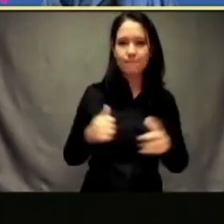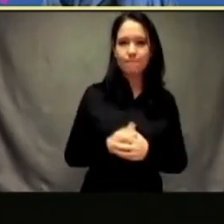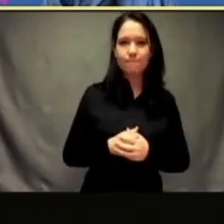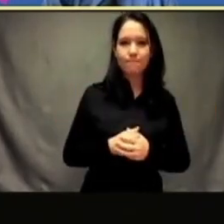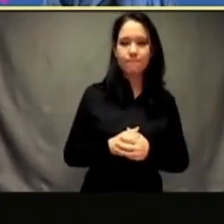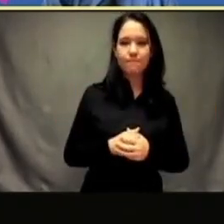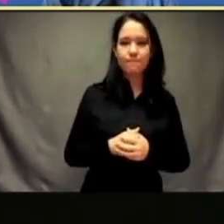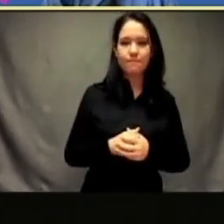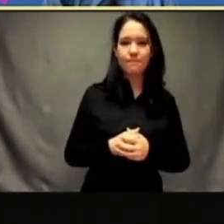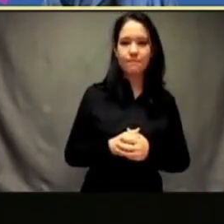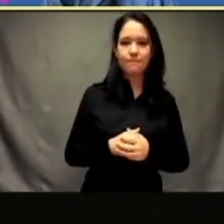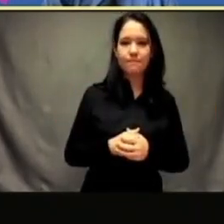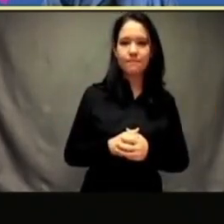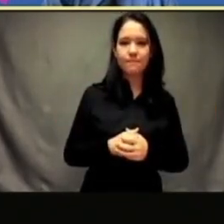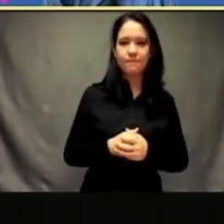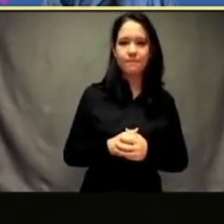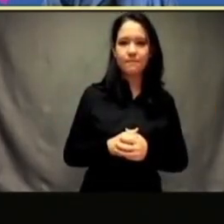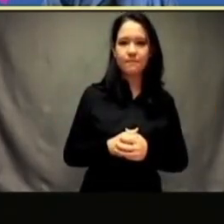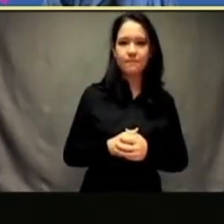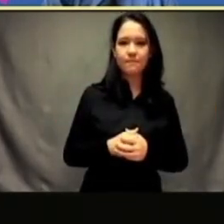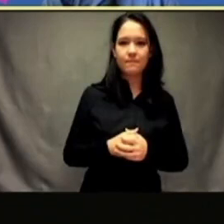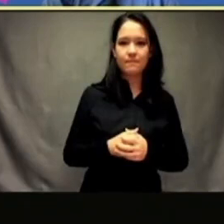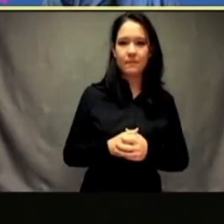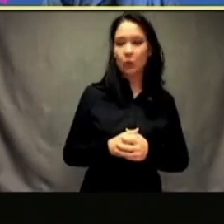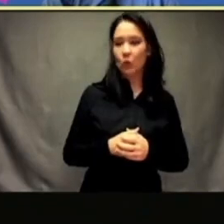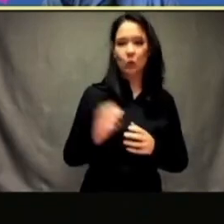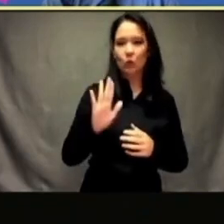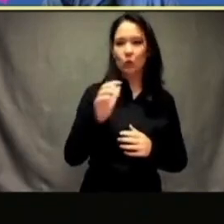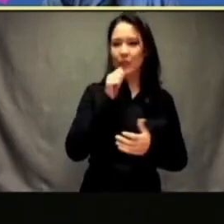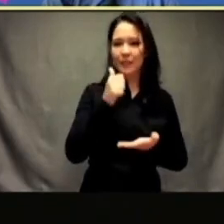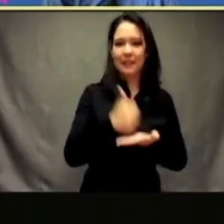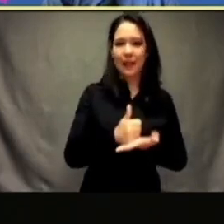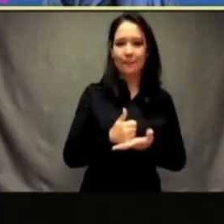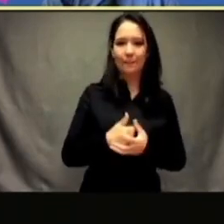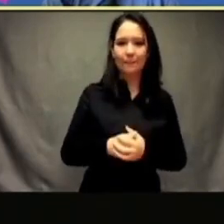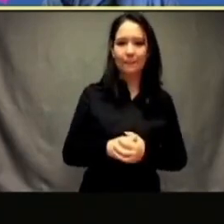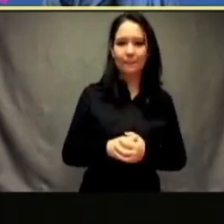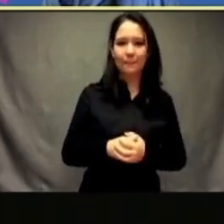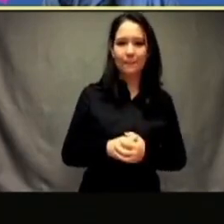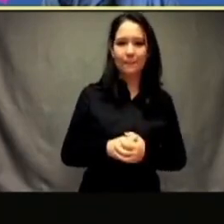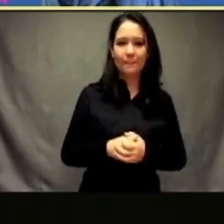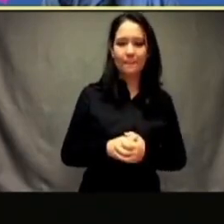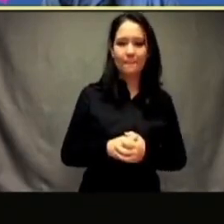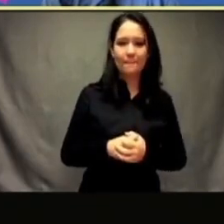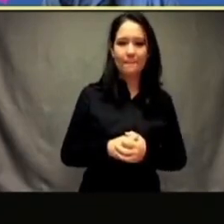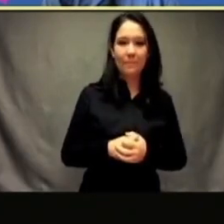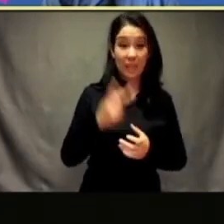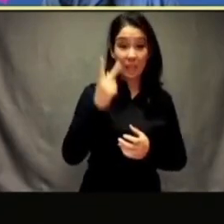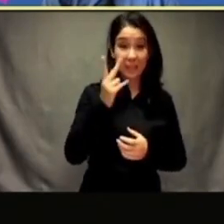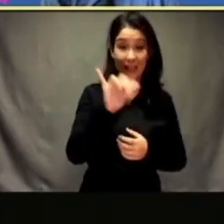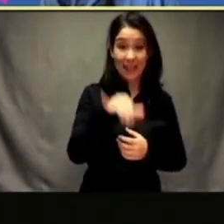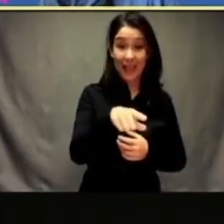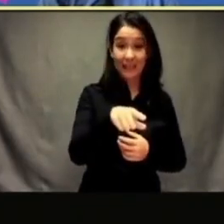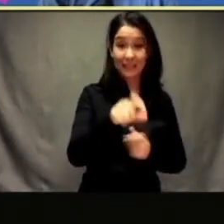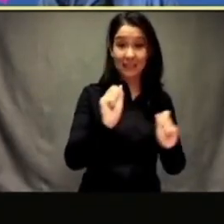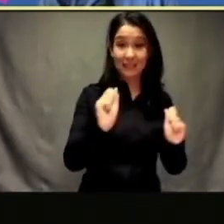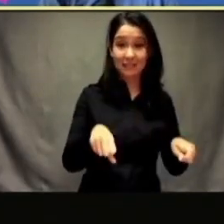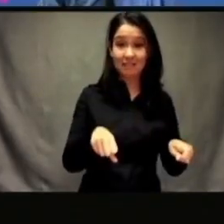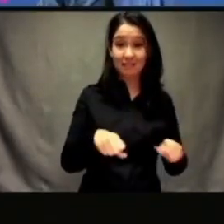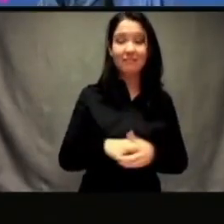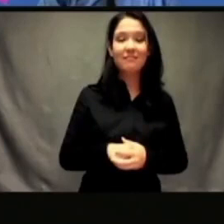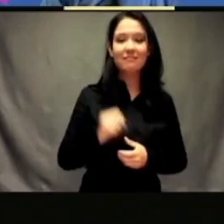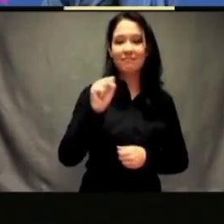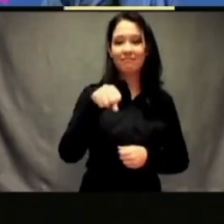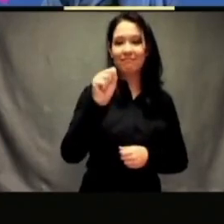in. Nope. No, that doesn't help. There we go. Everybody see that? Okay.